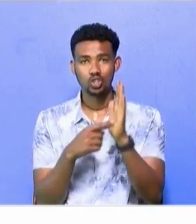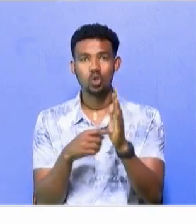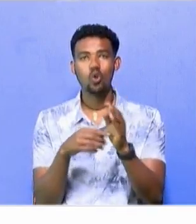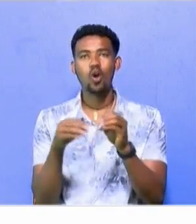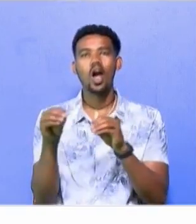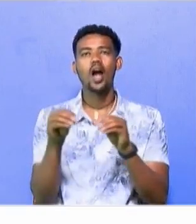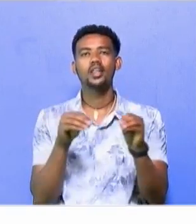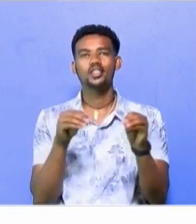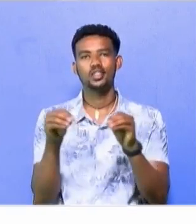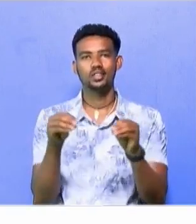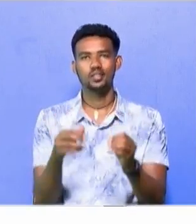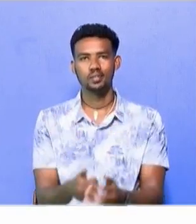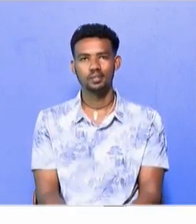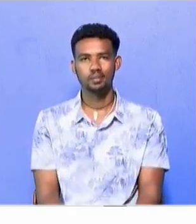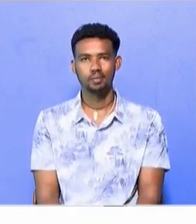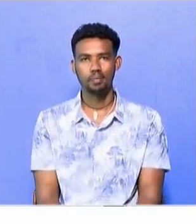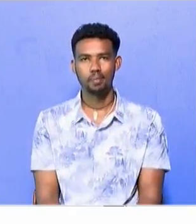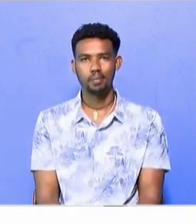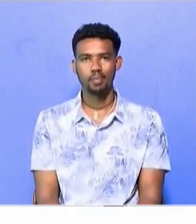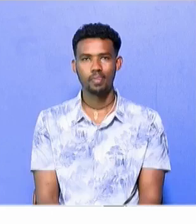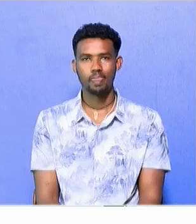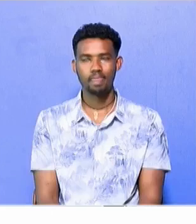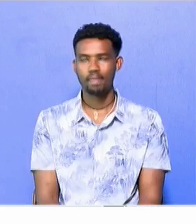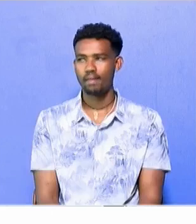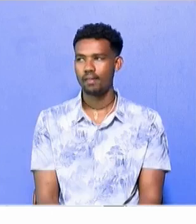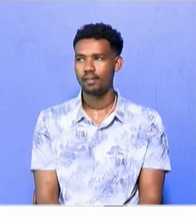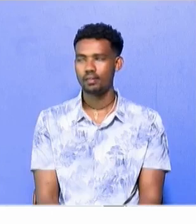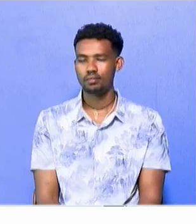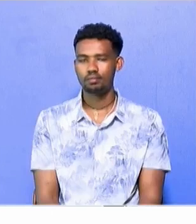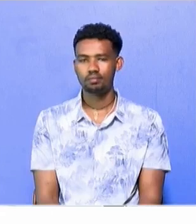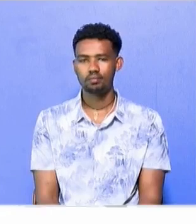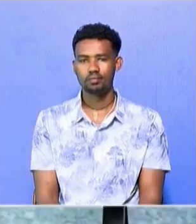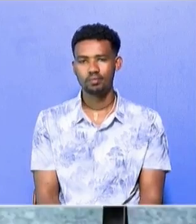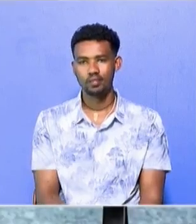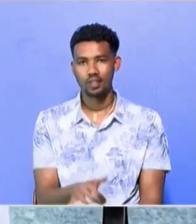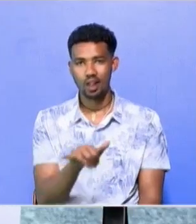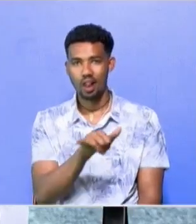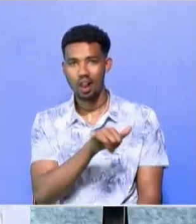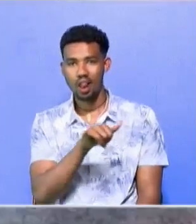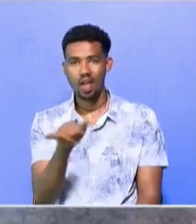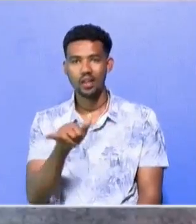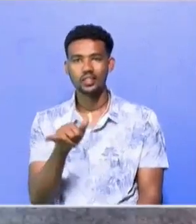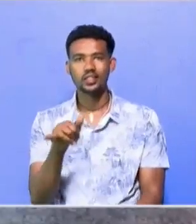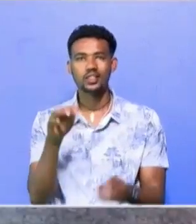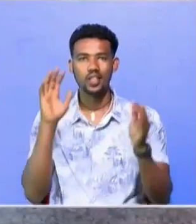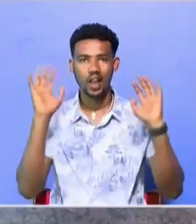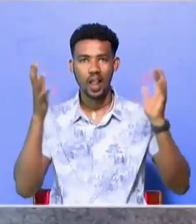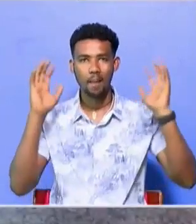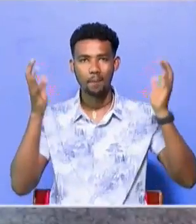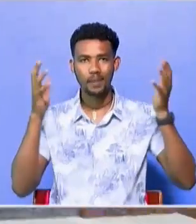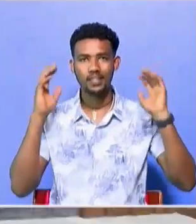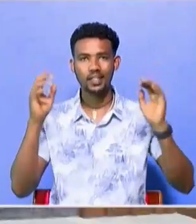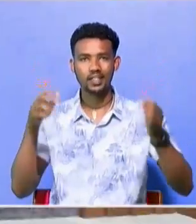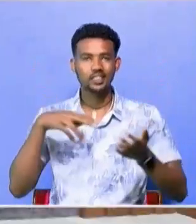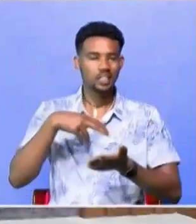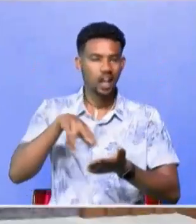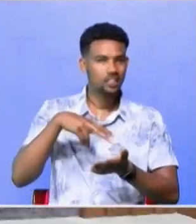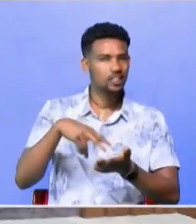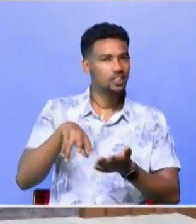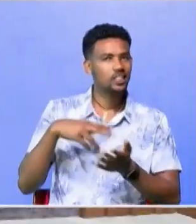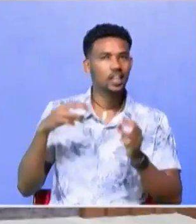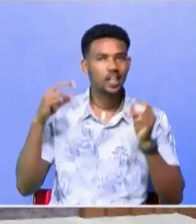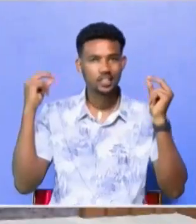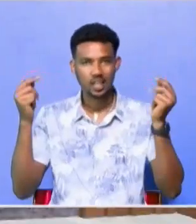action. Like clapping, like dancing,